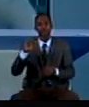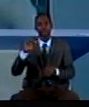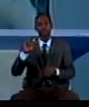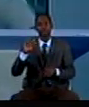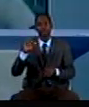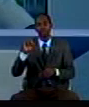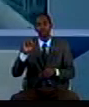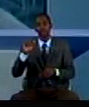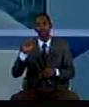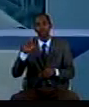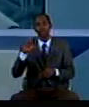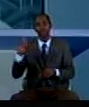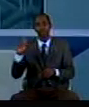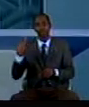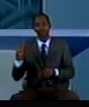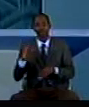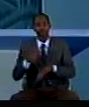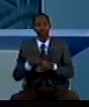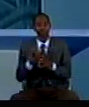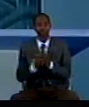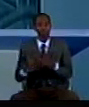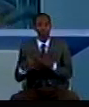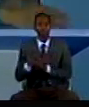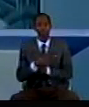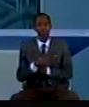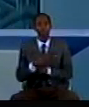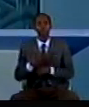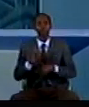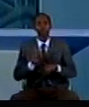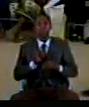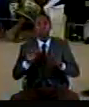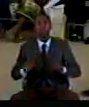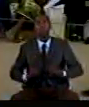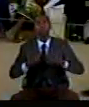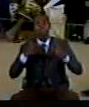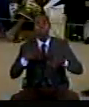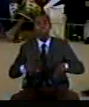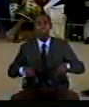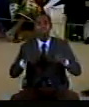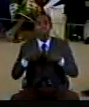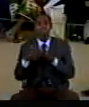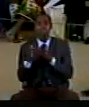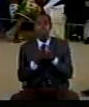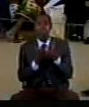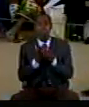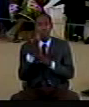day, I gave my life to Jesus through the message I had.